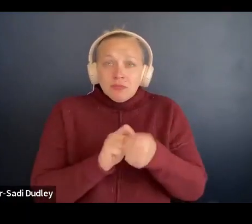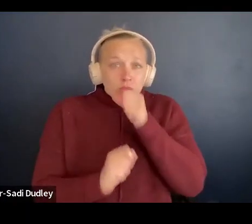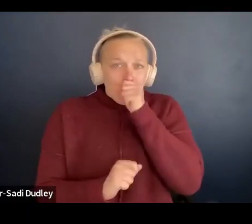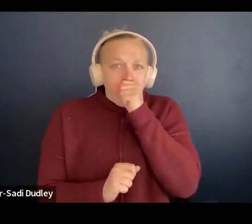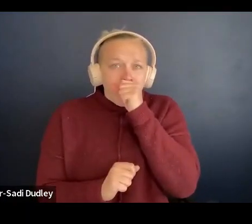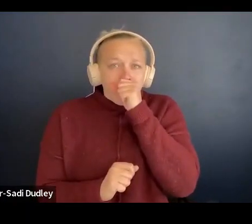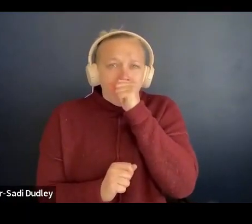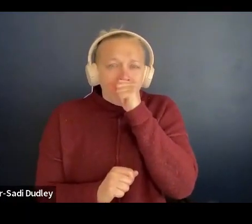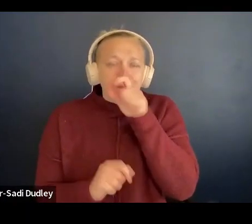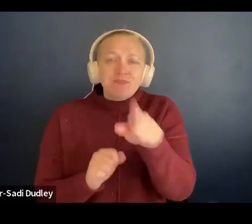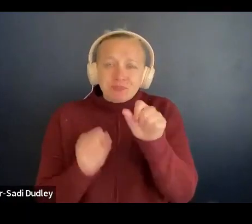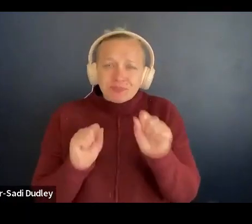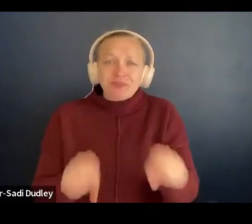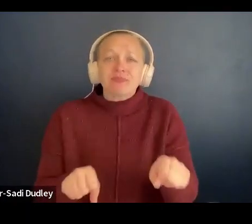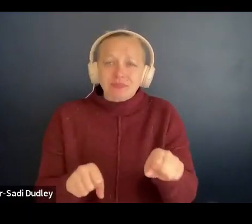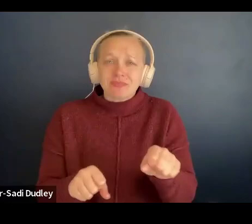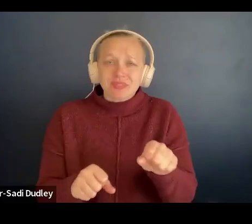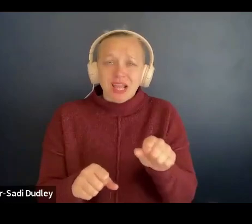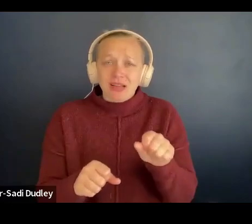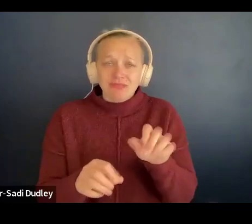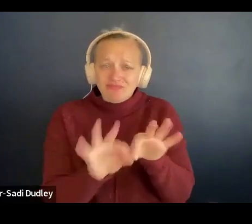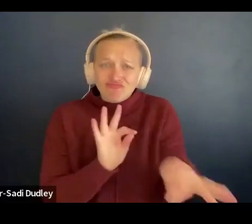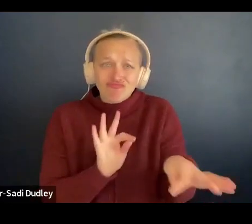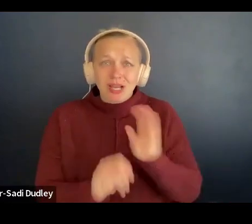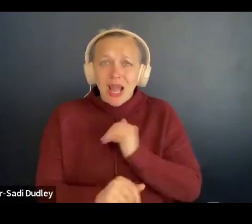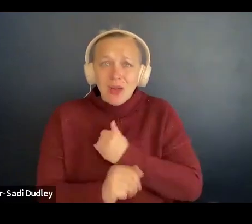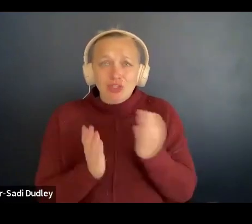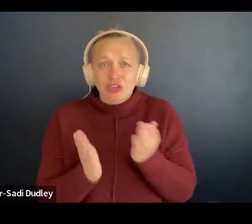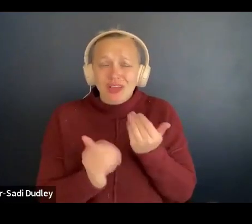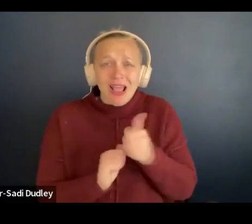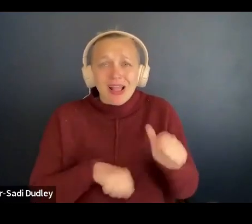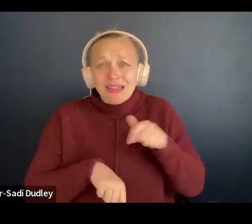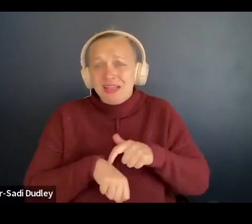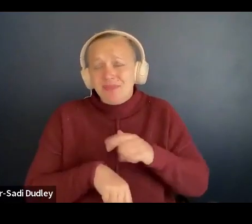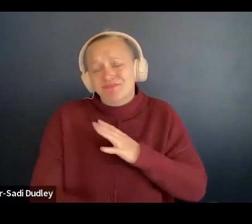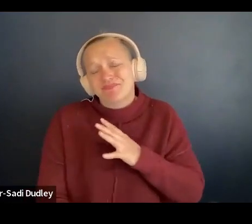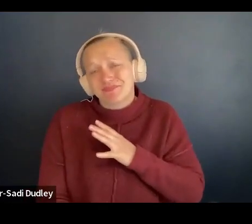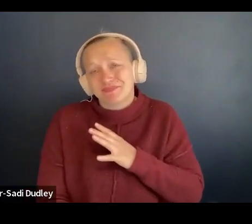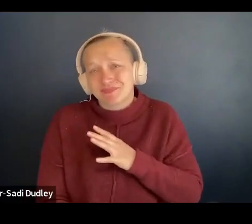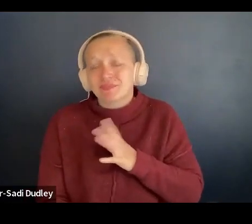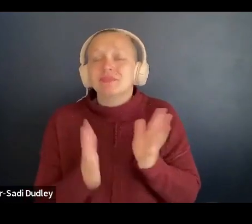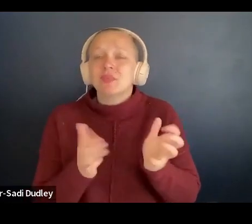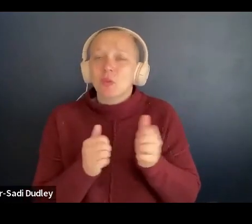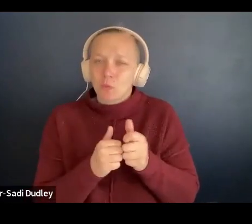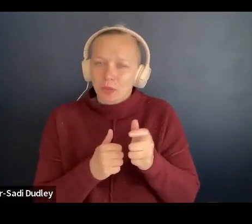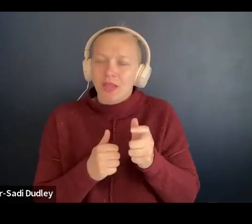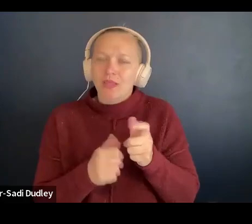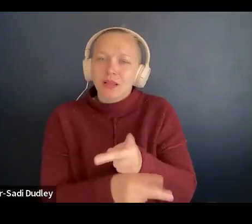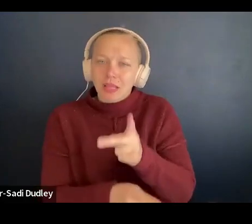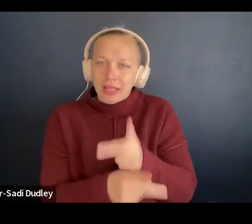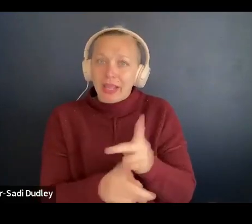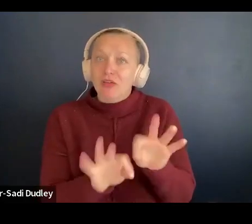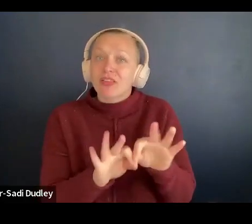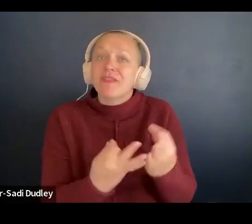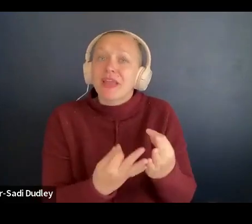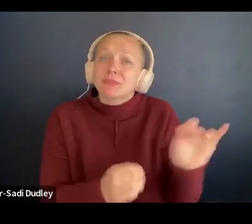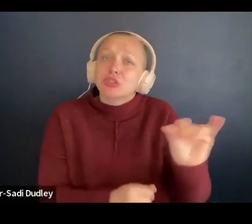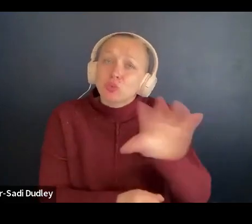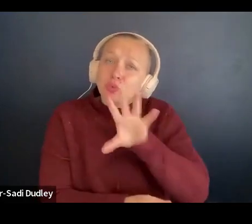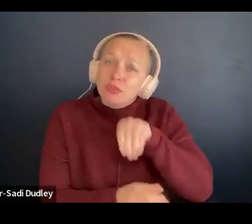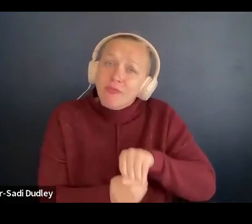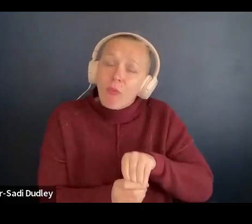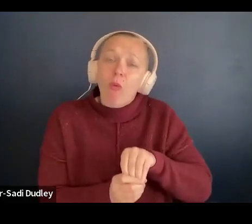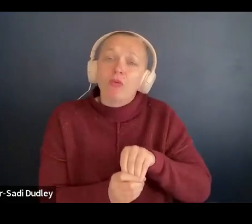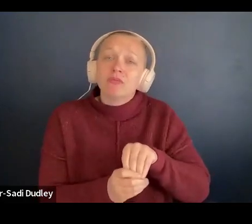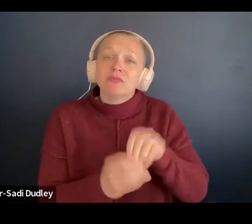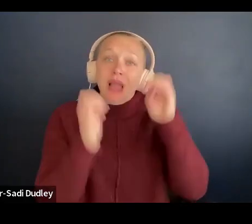come off services at any time. I talked about it, including the care of the family. Education of the family is also key,